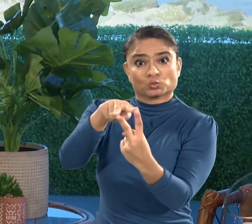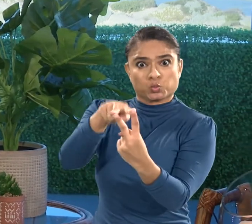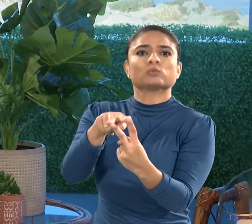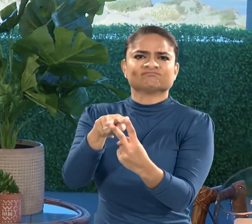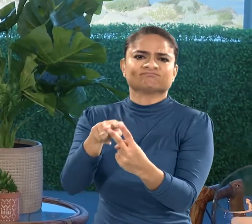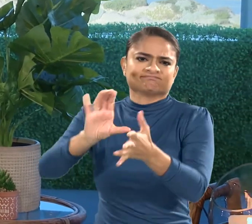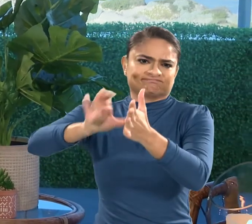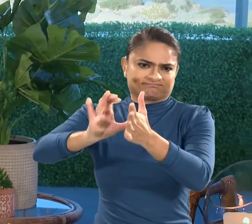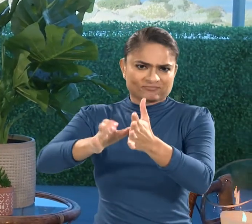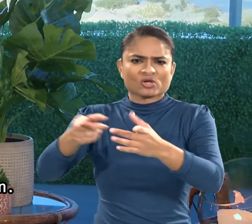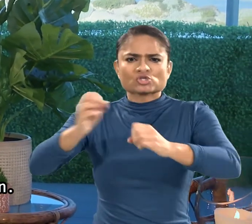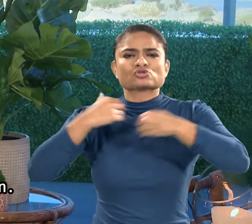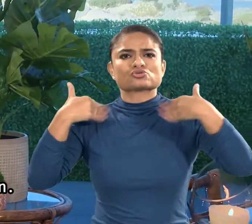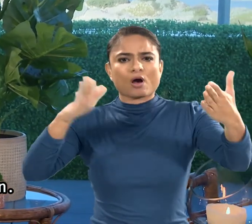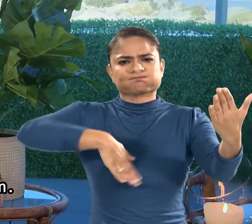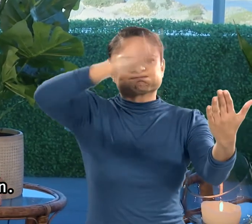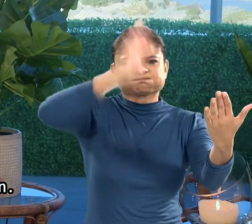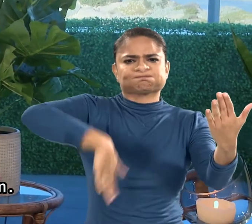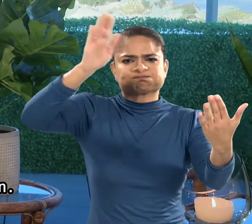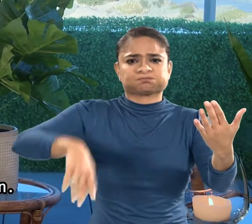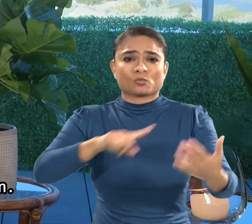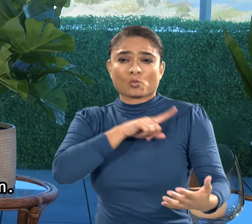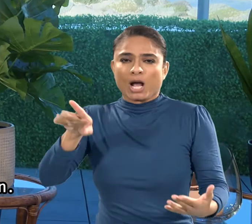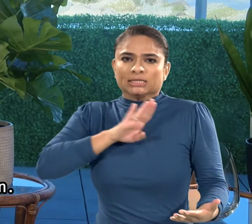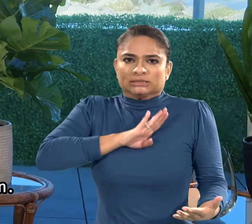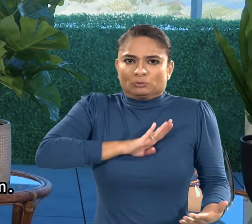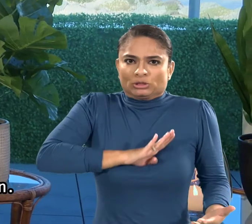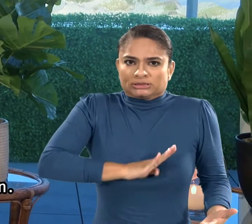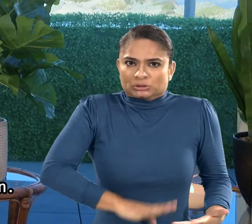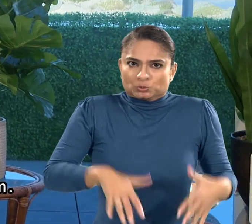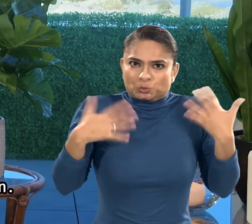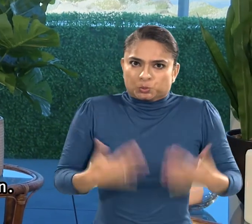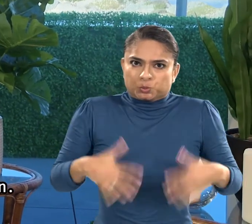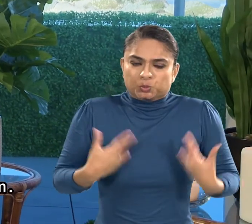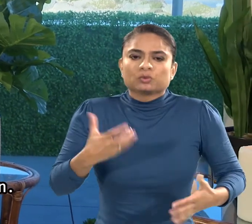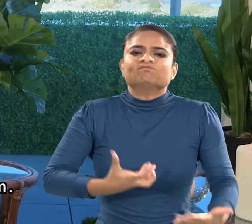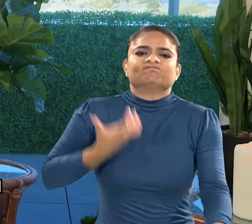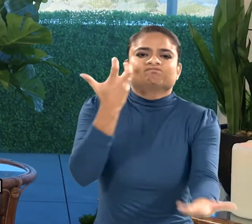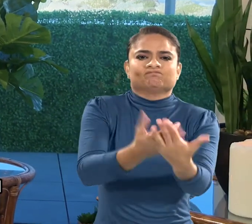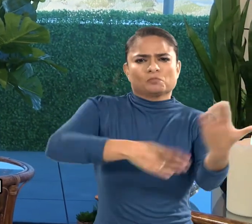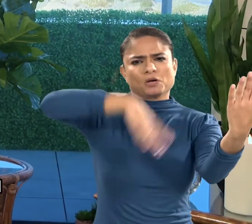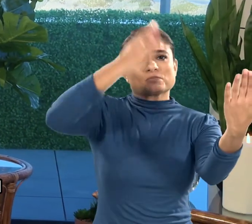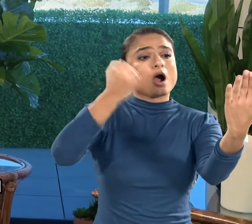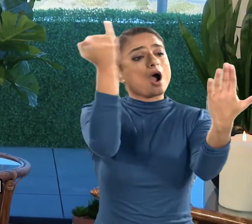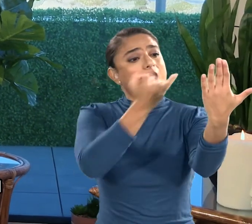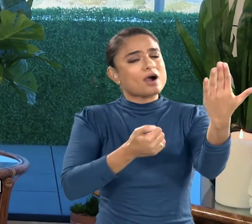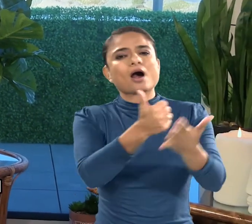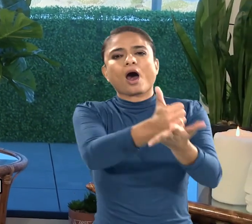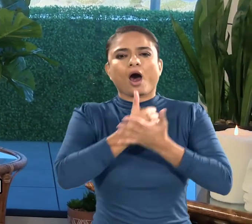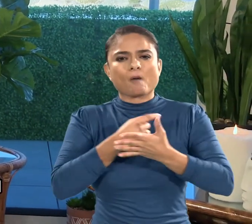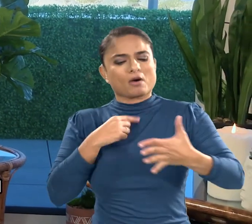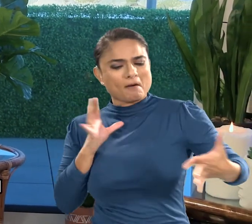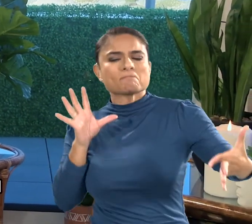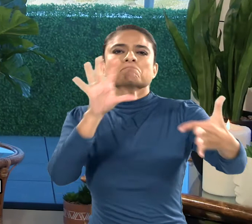have special needs. She started painting 2 years ago after going through a deep depression. Art was her way